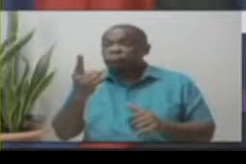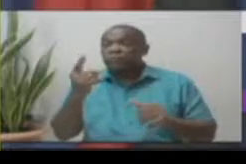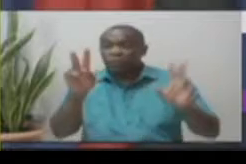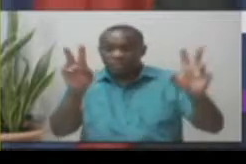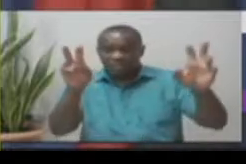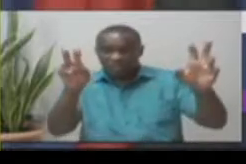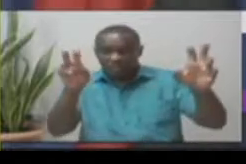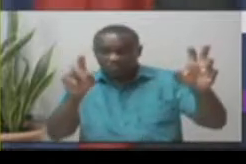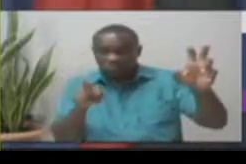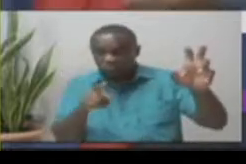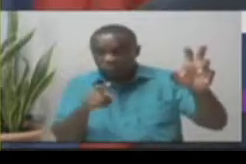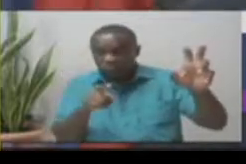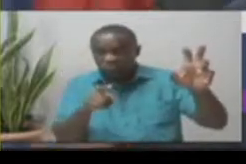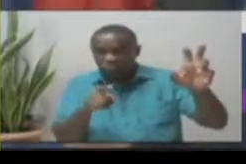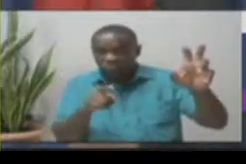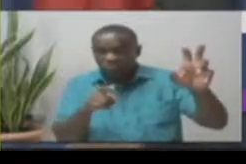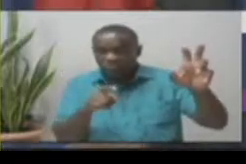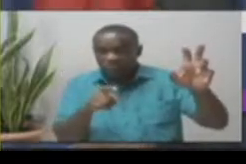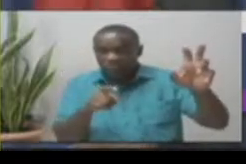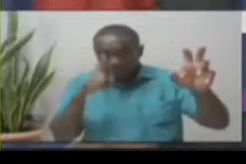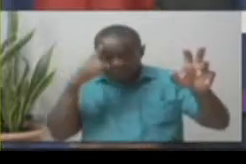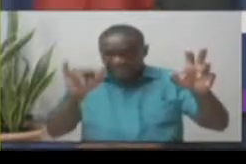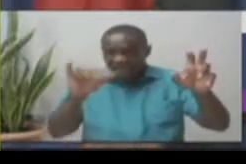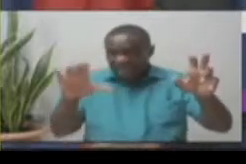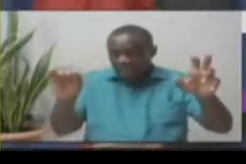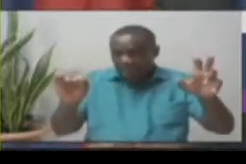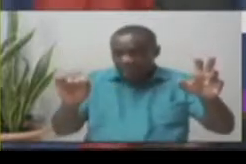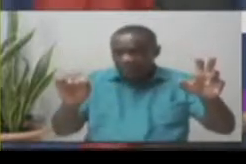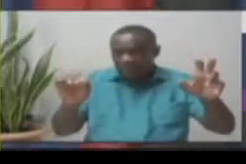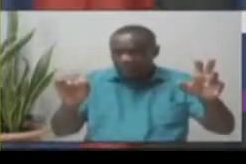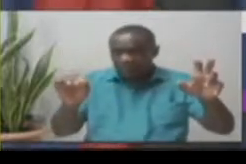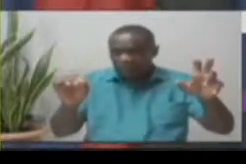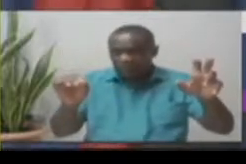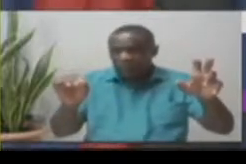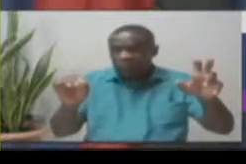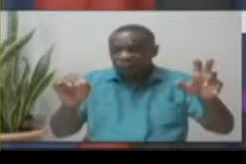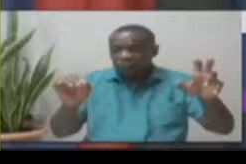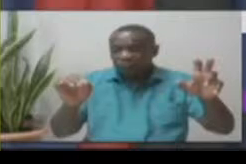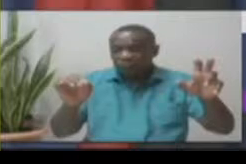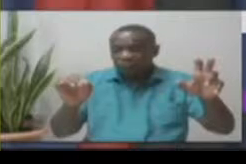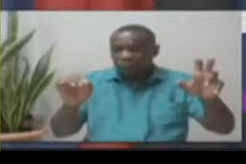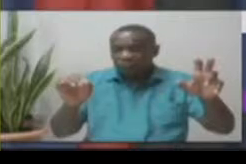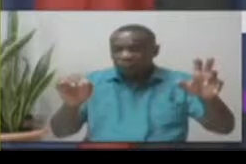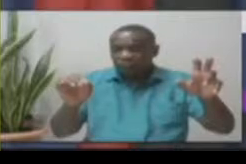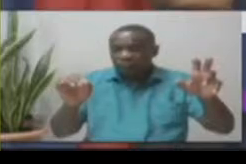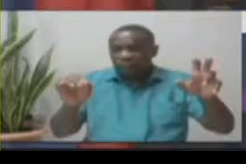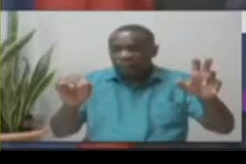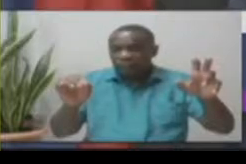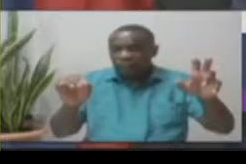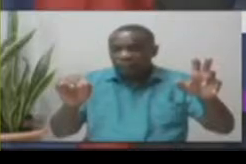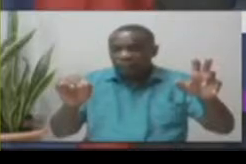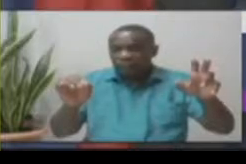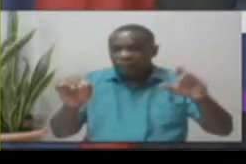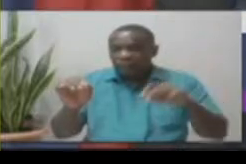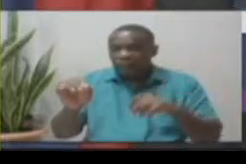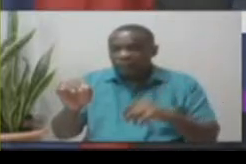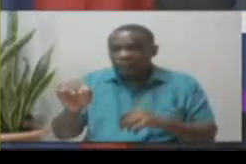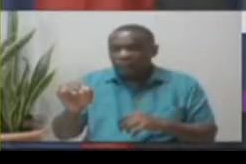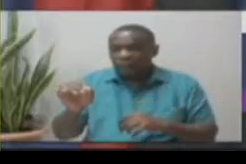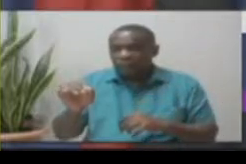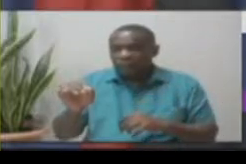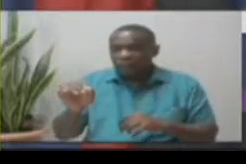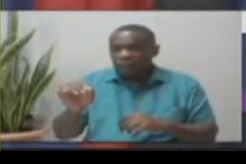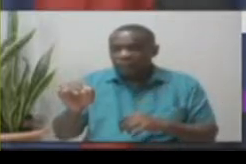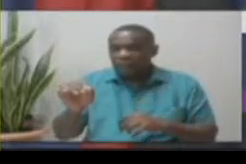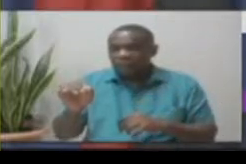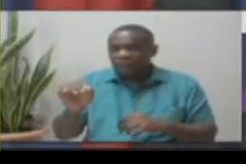this singular low-rank company, doesn't earn a cent, just spending taxpayers' money.